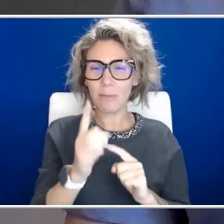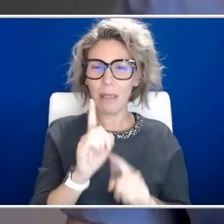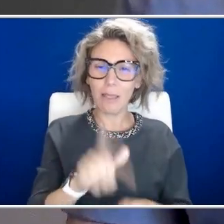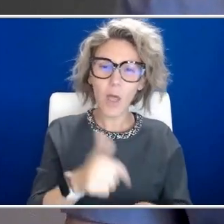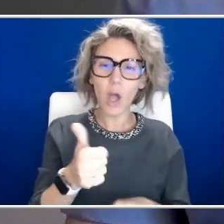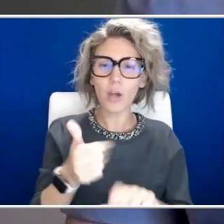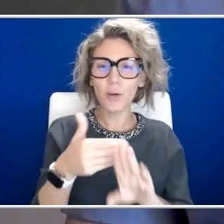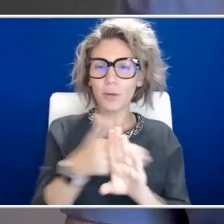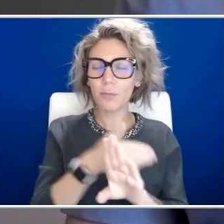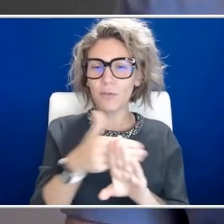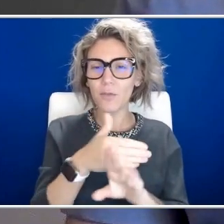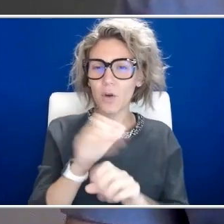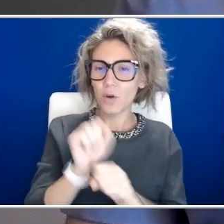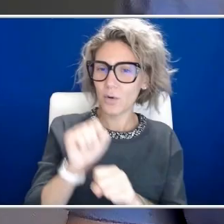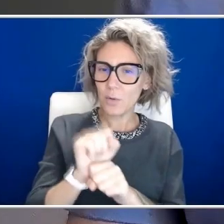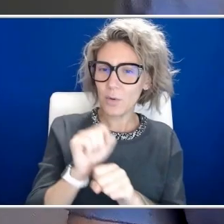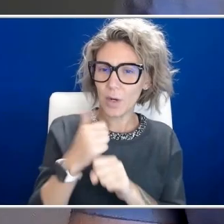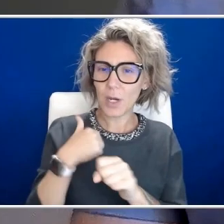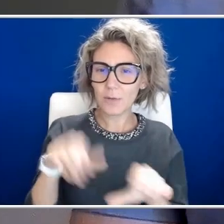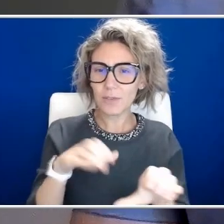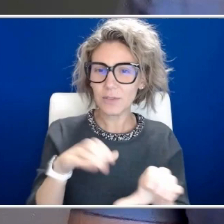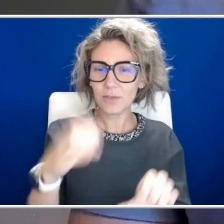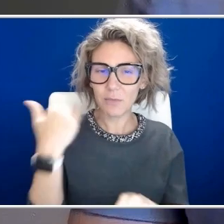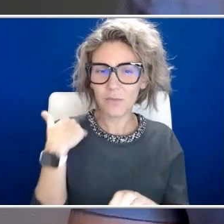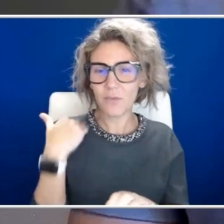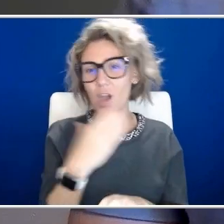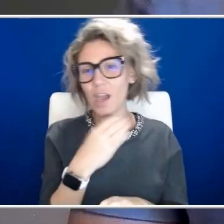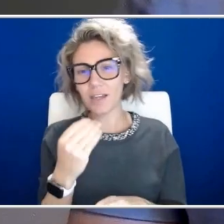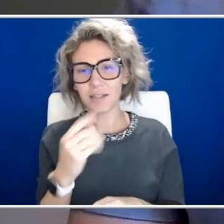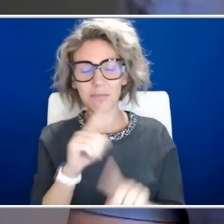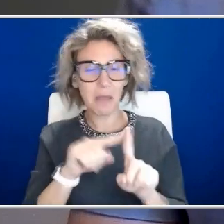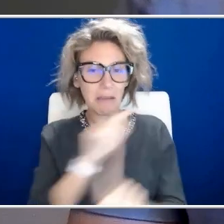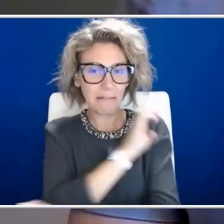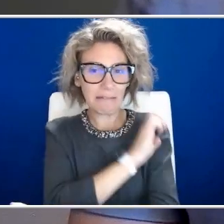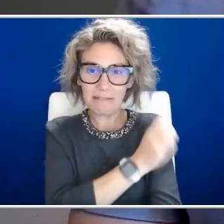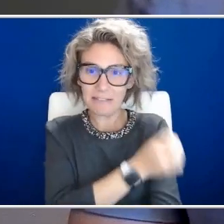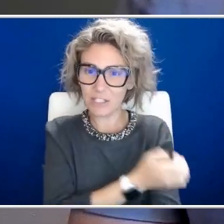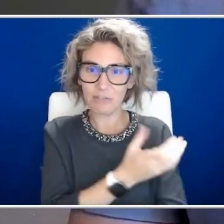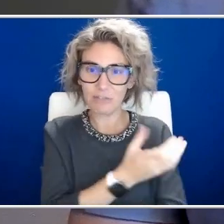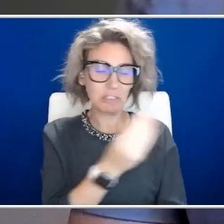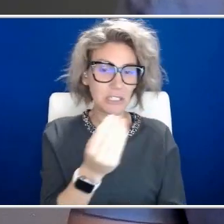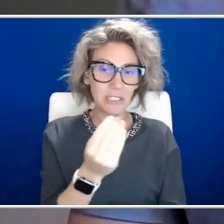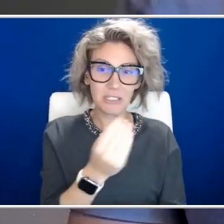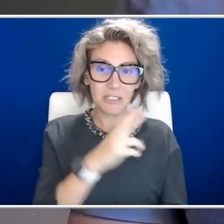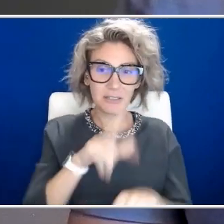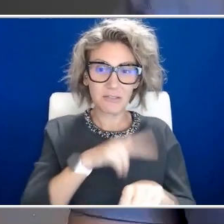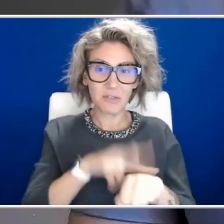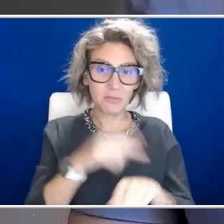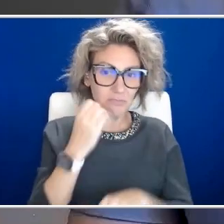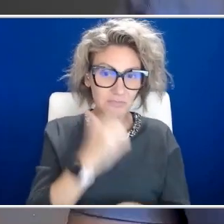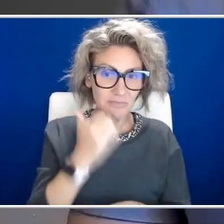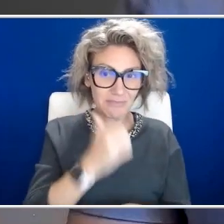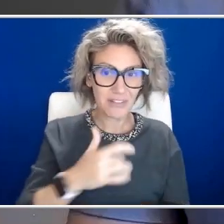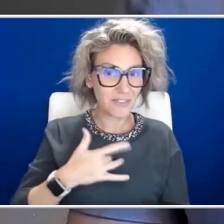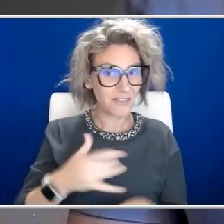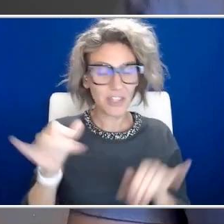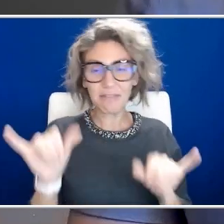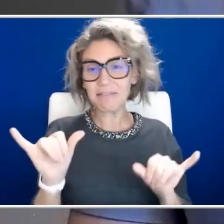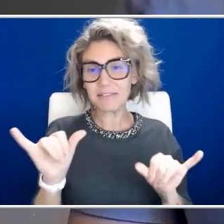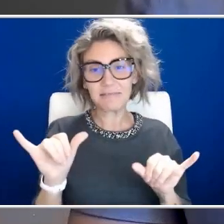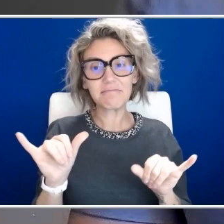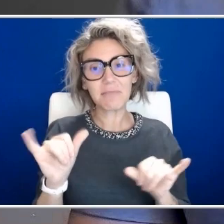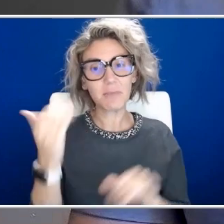back into some of the work I was doing before and this and that, but energy-wise and just normal day-to-day, I feel the same as I did before.